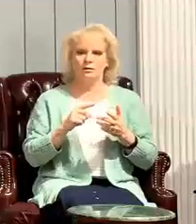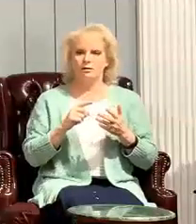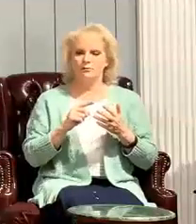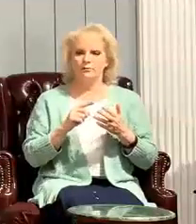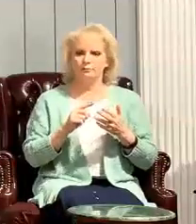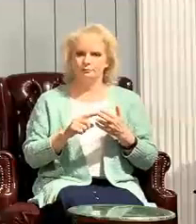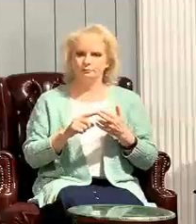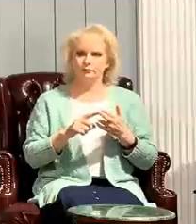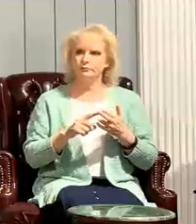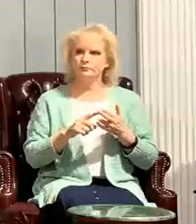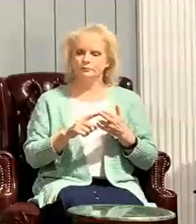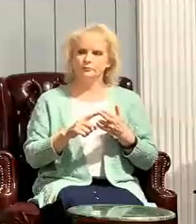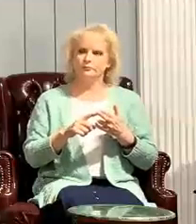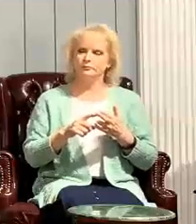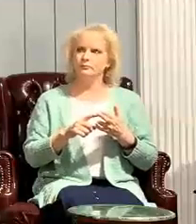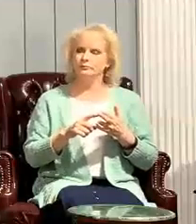then